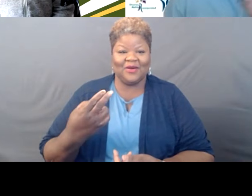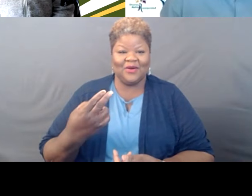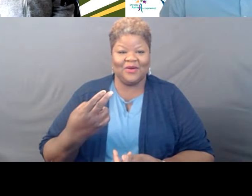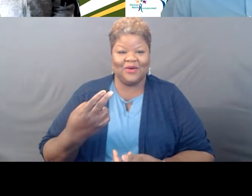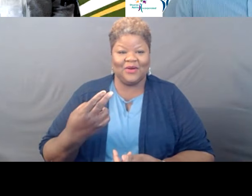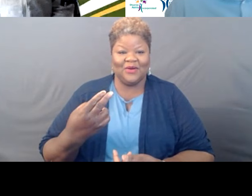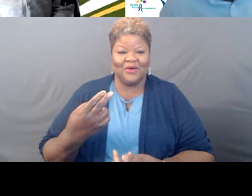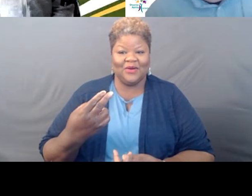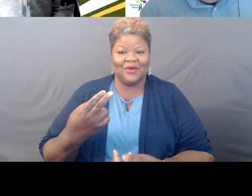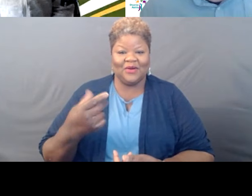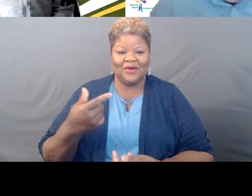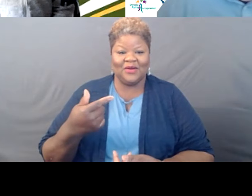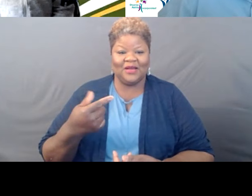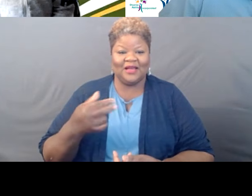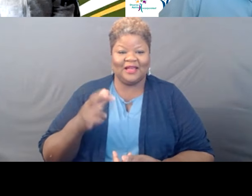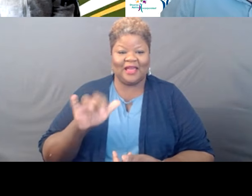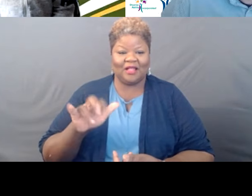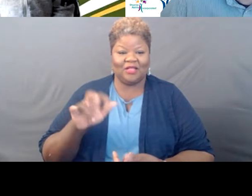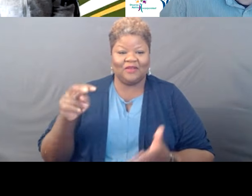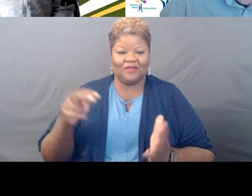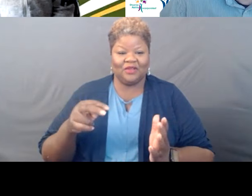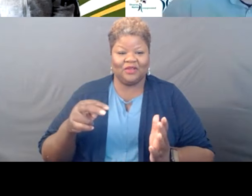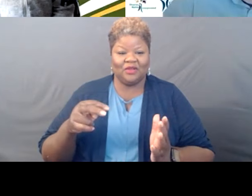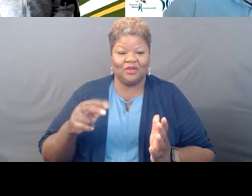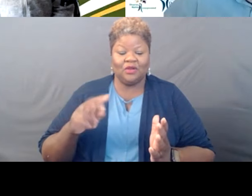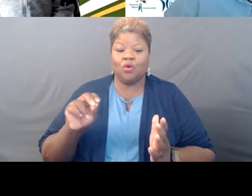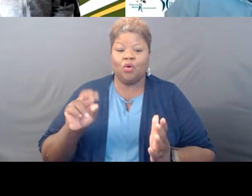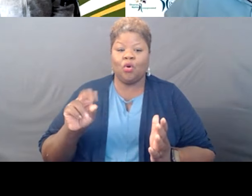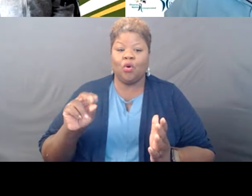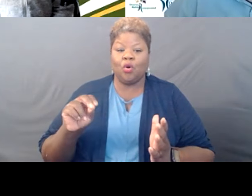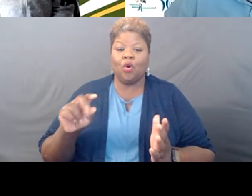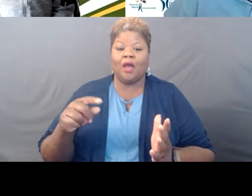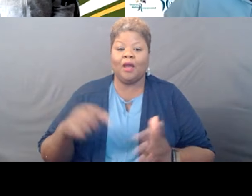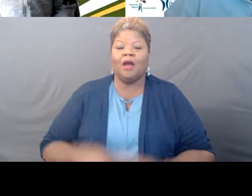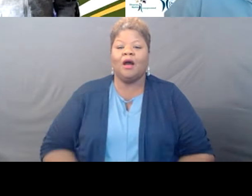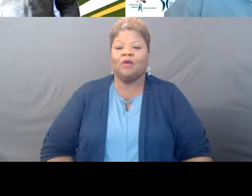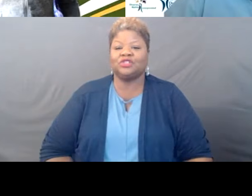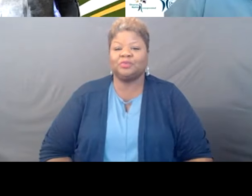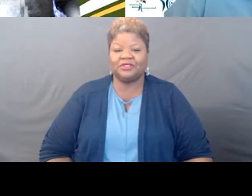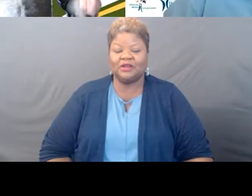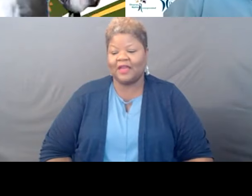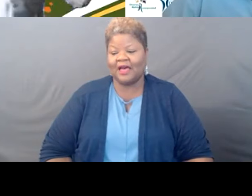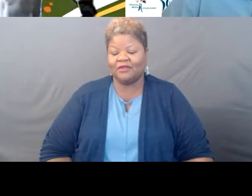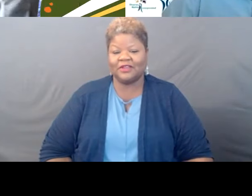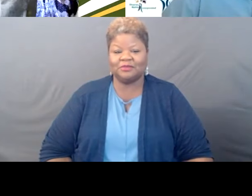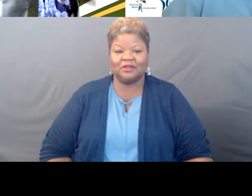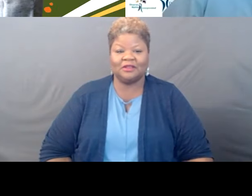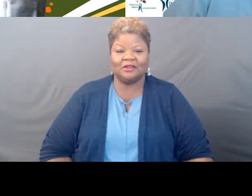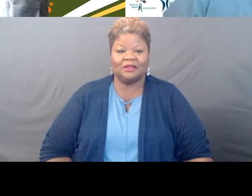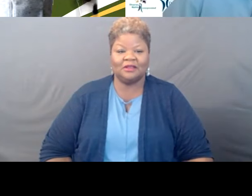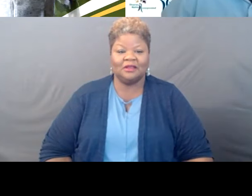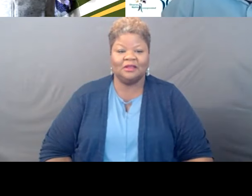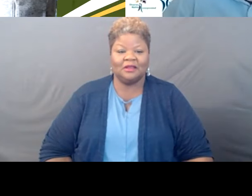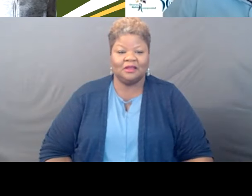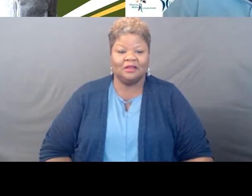Go to gallery mode, gallery view. No, it would Oh. as me going live on Facebook. yeah, so the drop